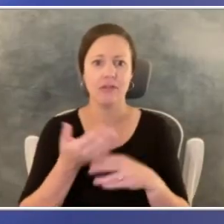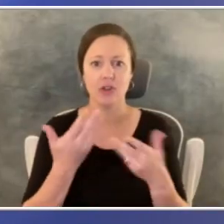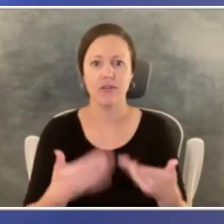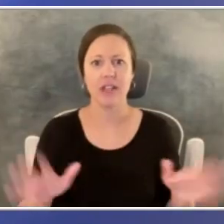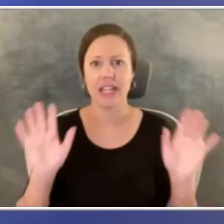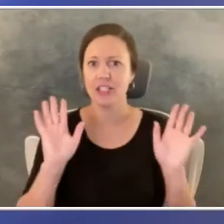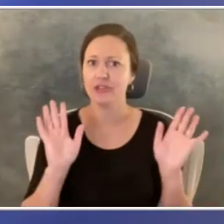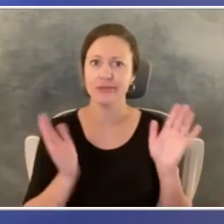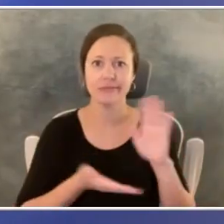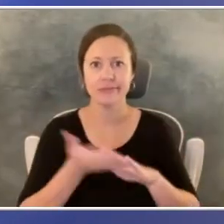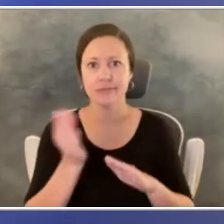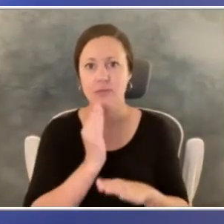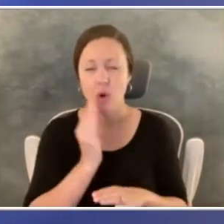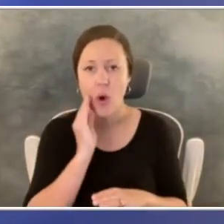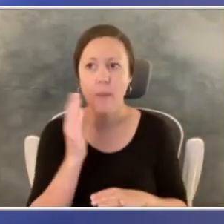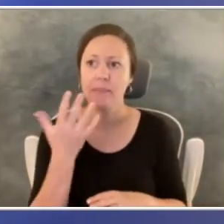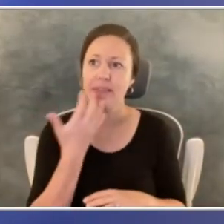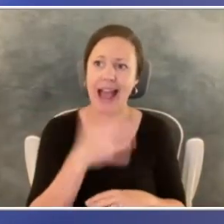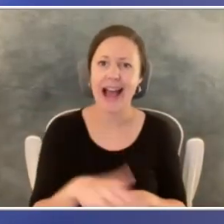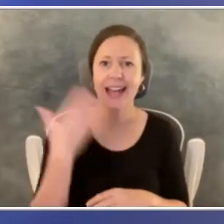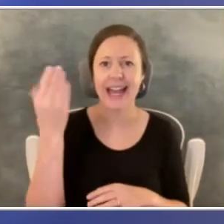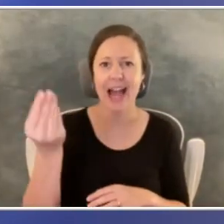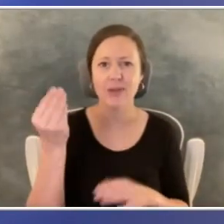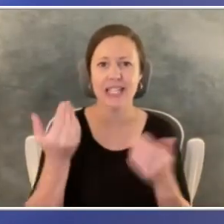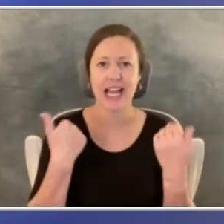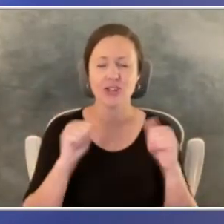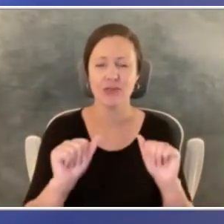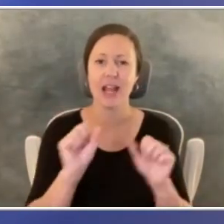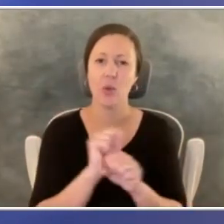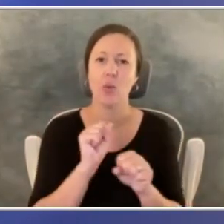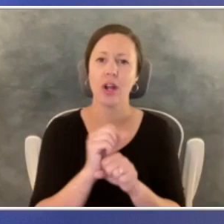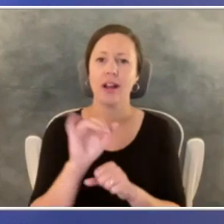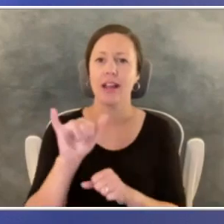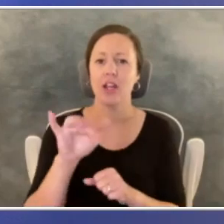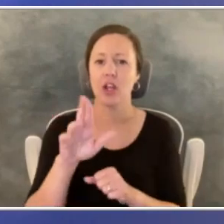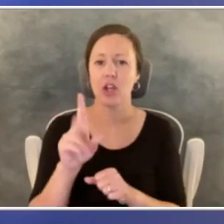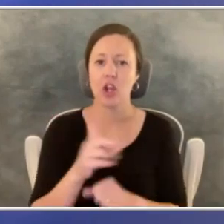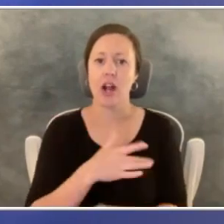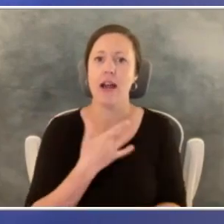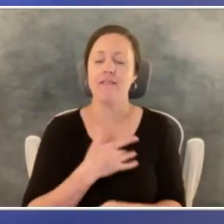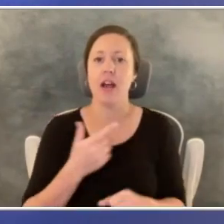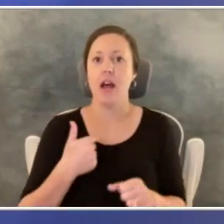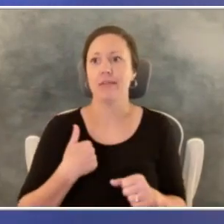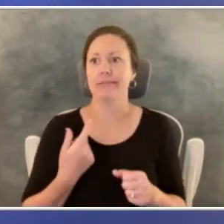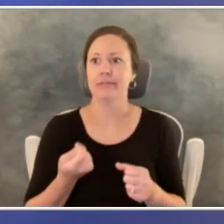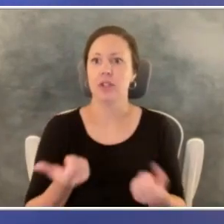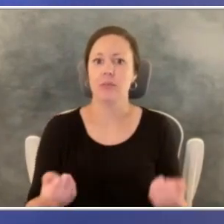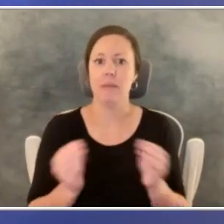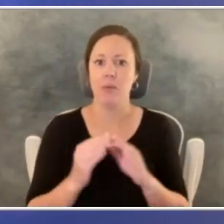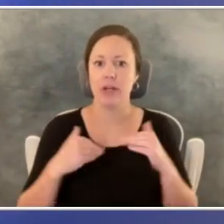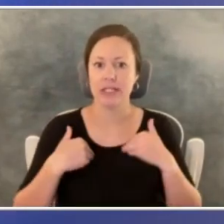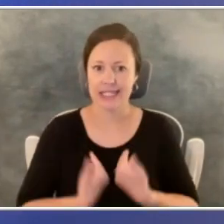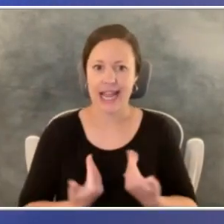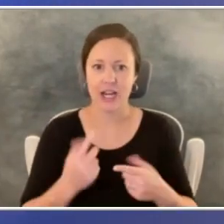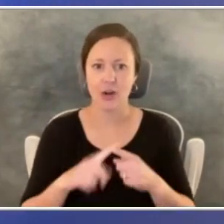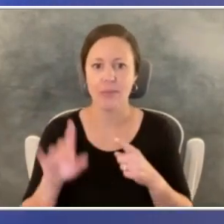try to do a lot of yard work. I felt it was a little draining on me, but that could have been psychological.